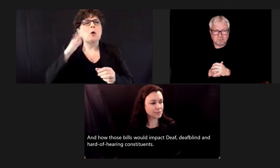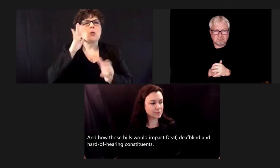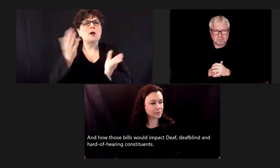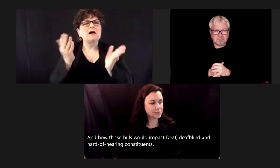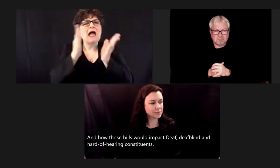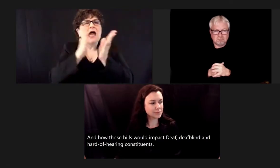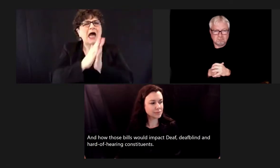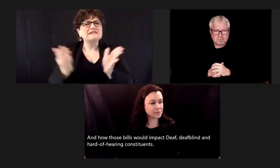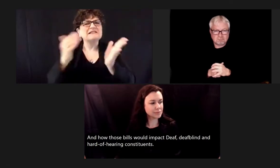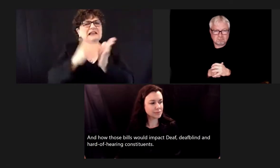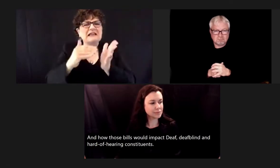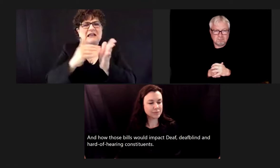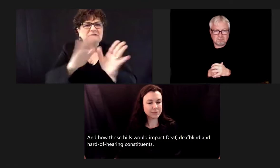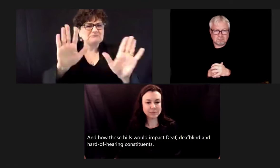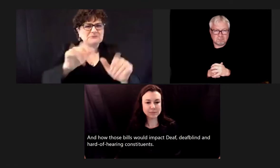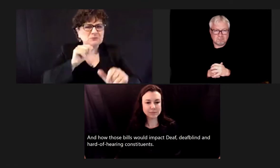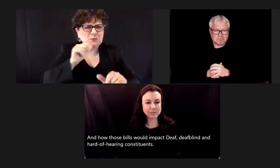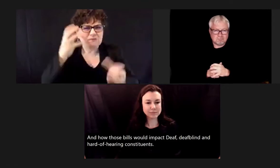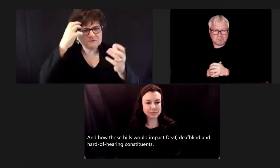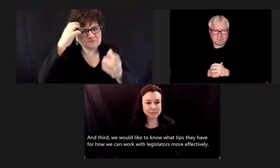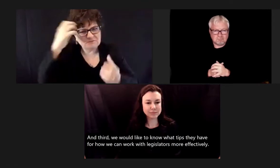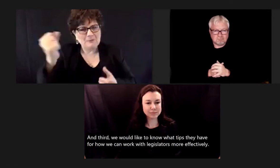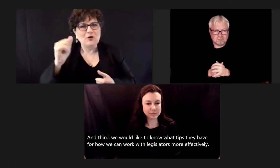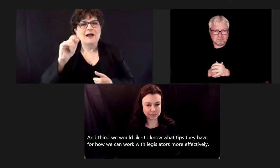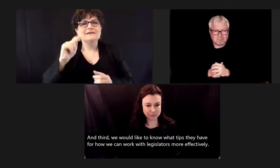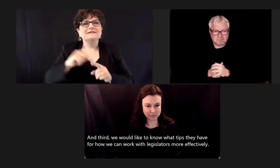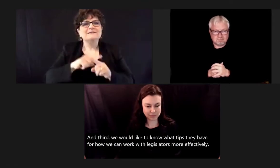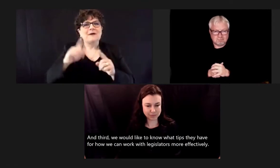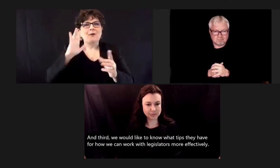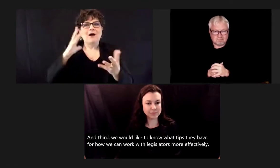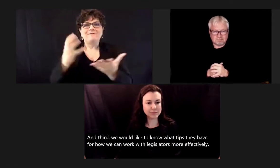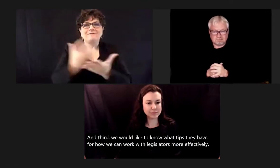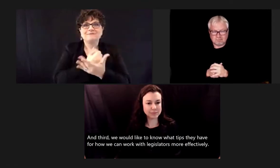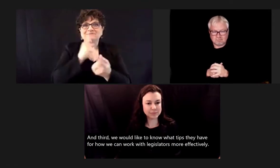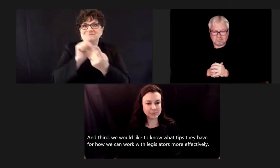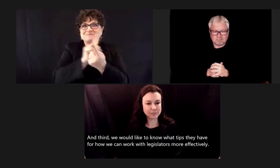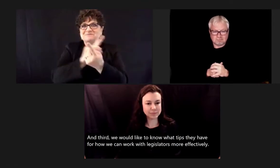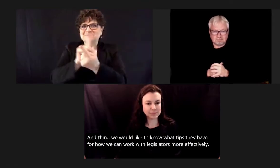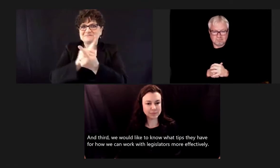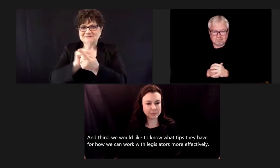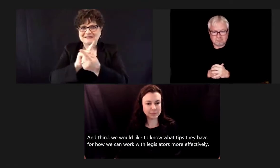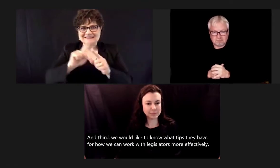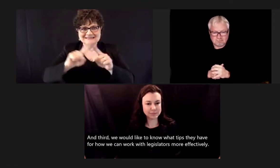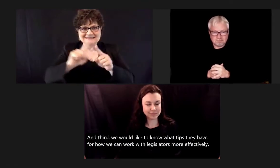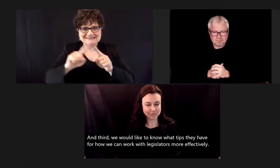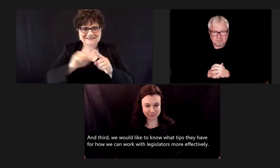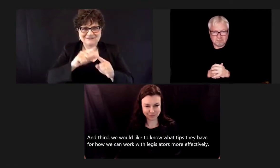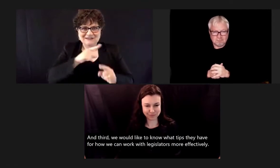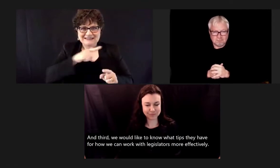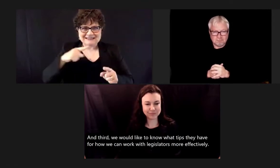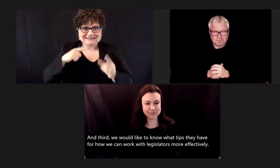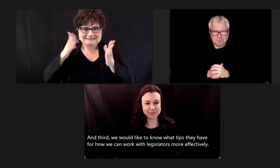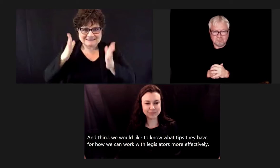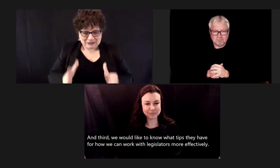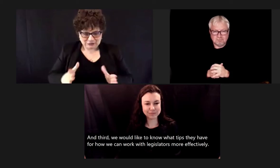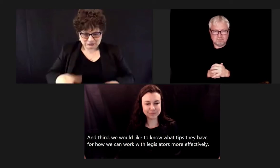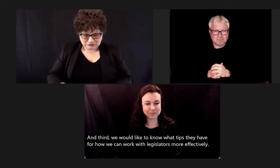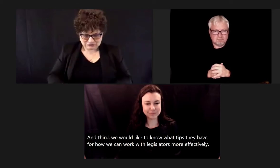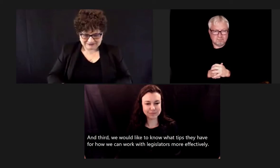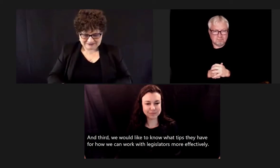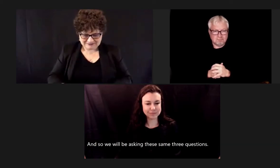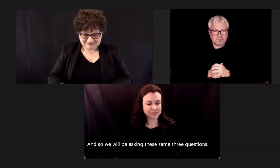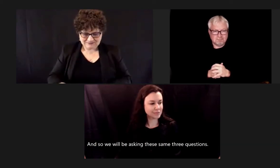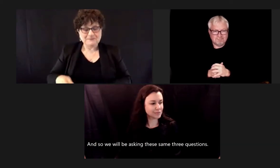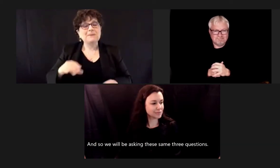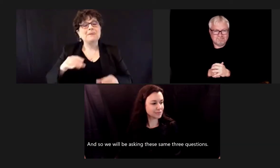more effectively. And so we will be asking these 3 same questions. You don't actually have to memorize them because we will